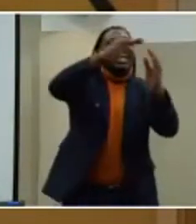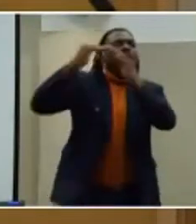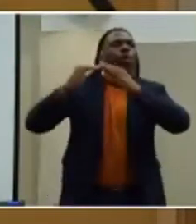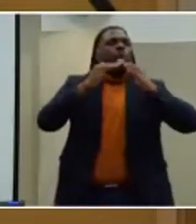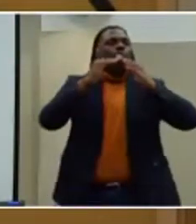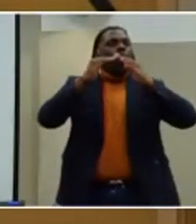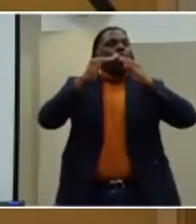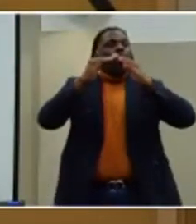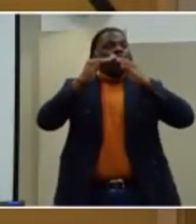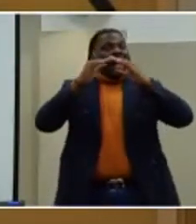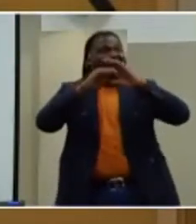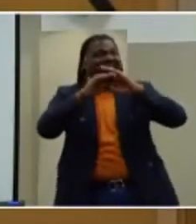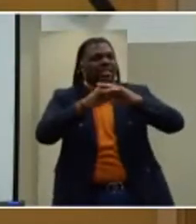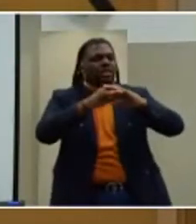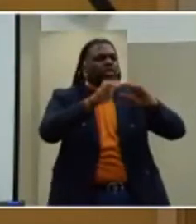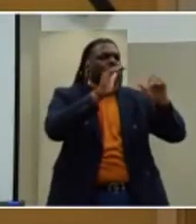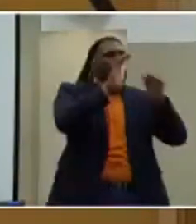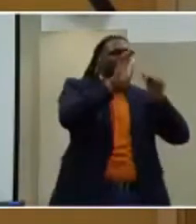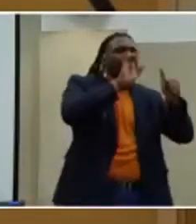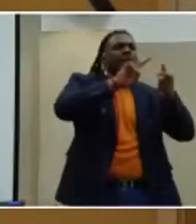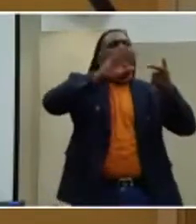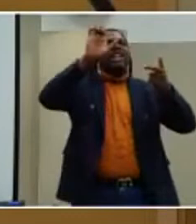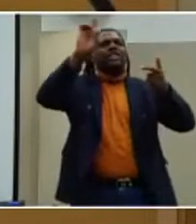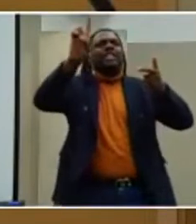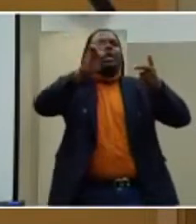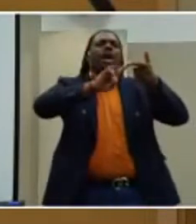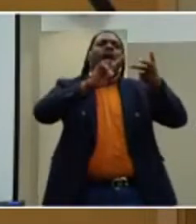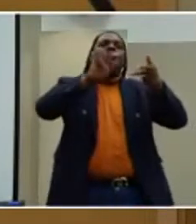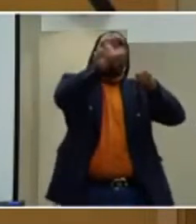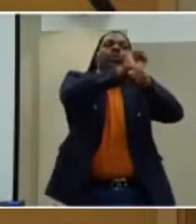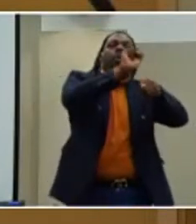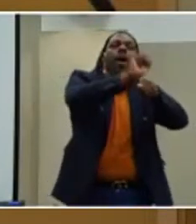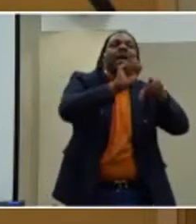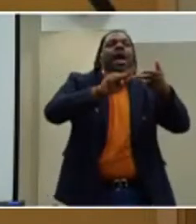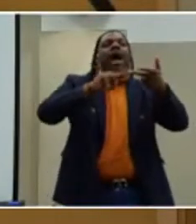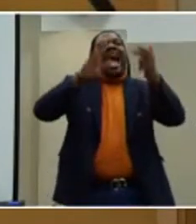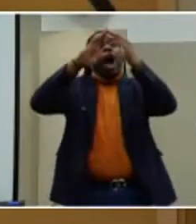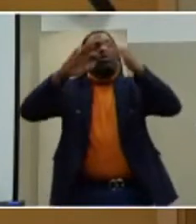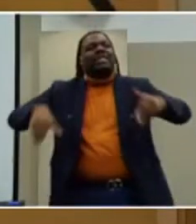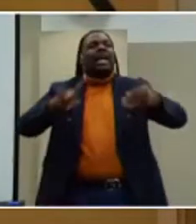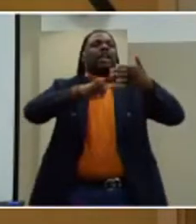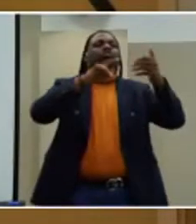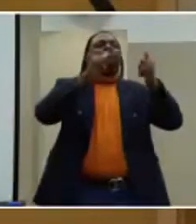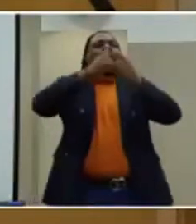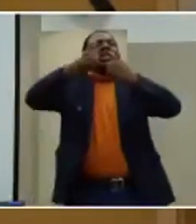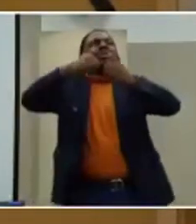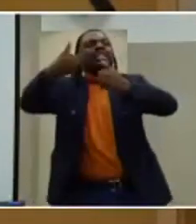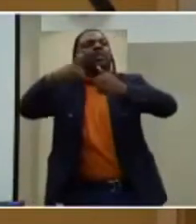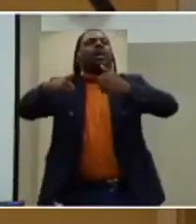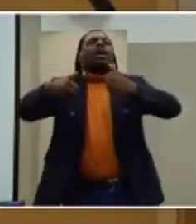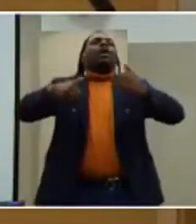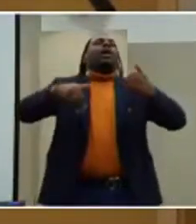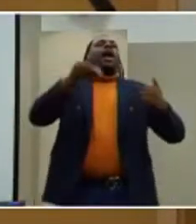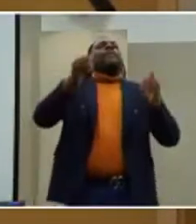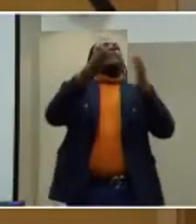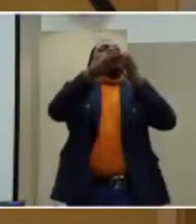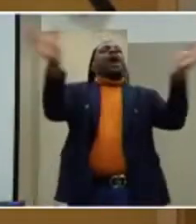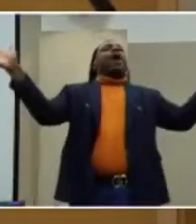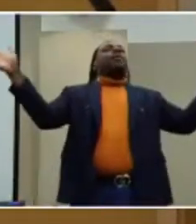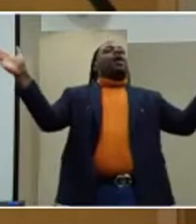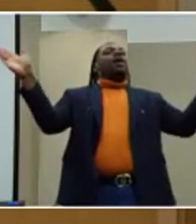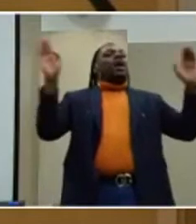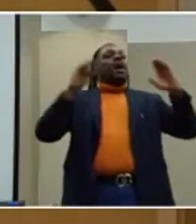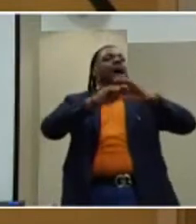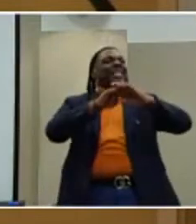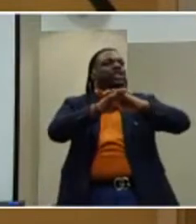to communication, education, employment, housing, transportation, and public